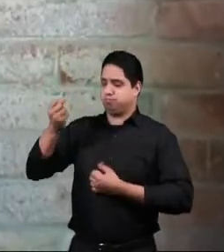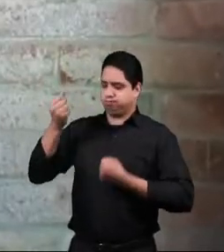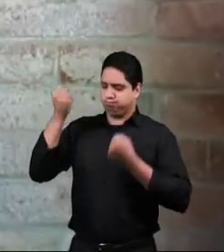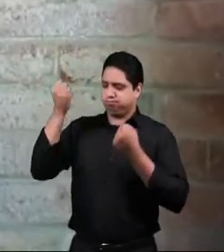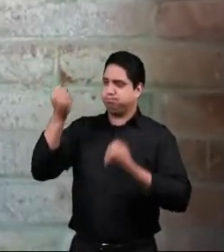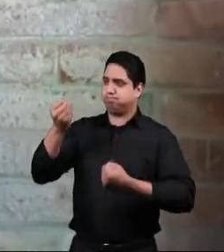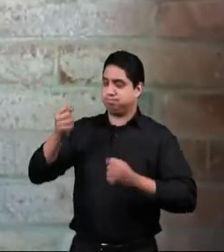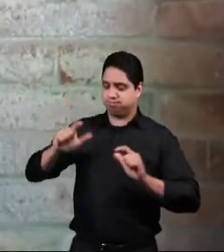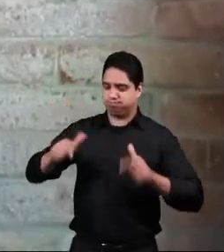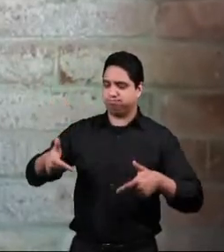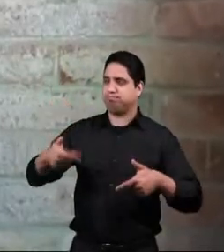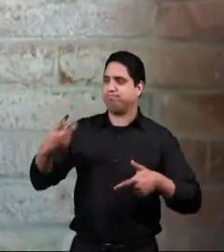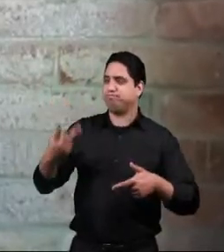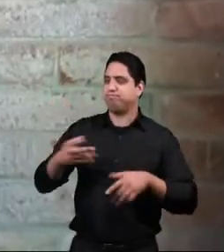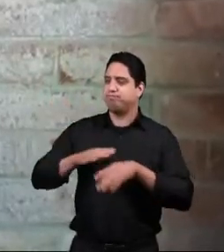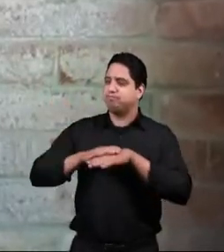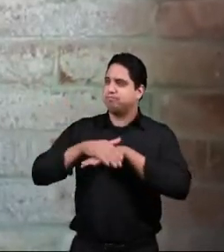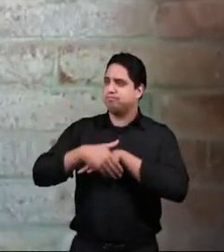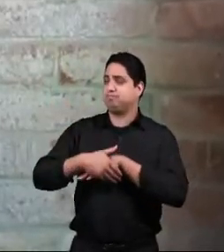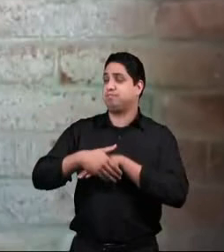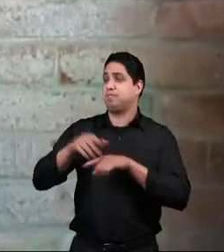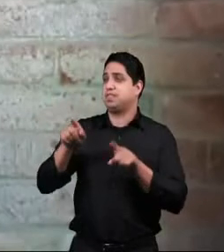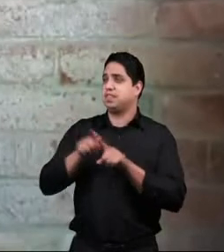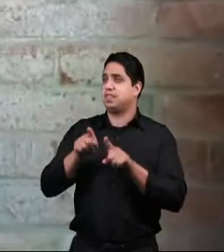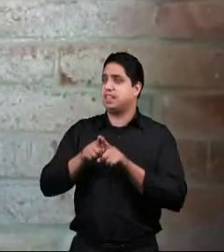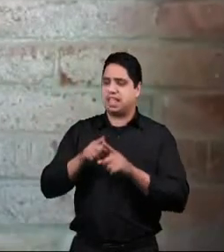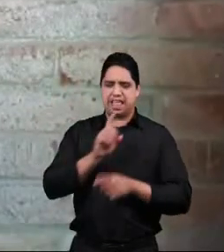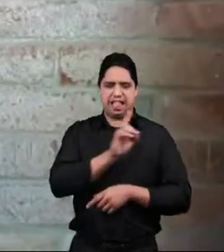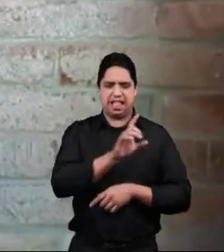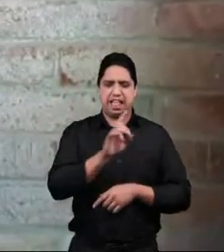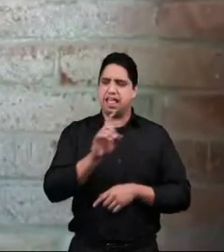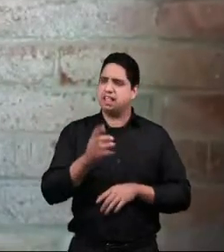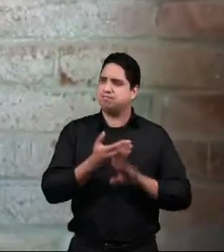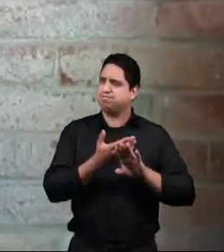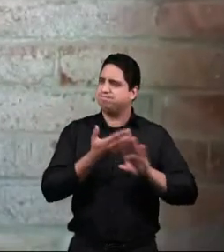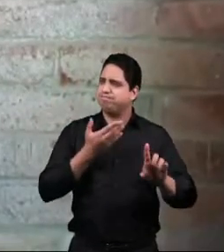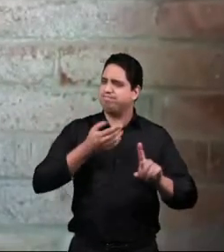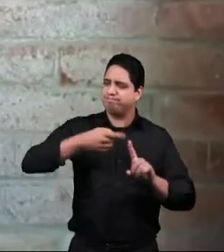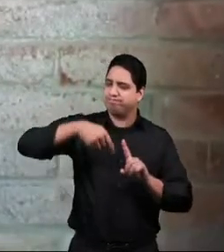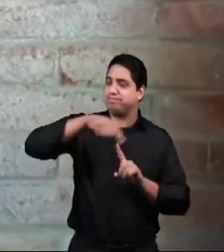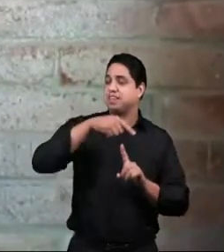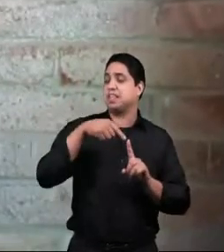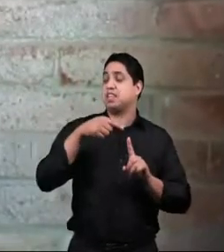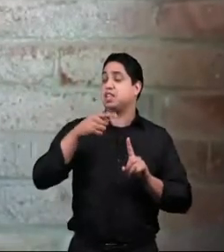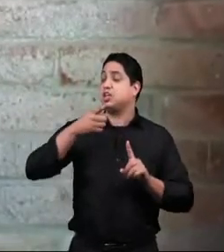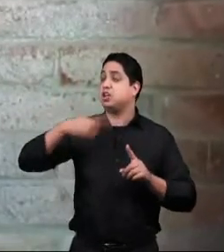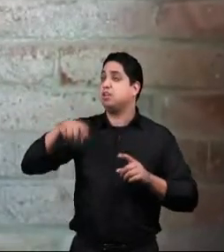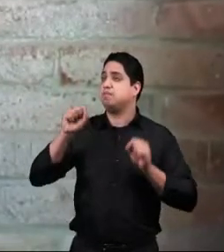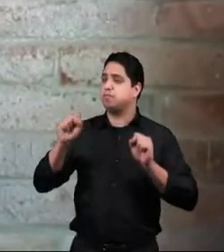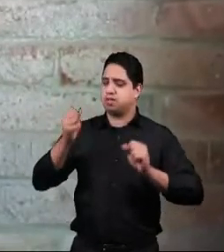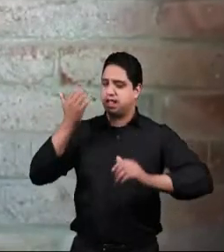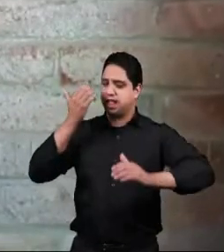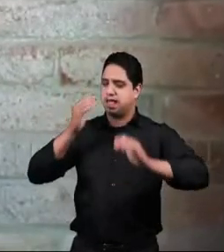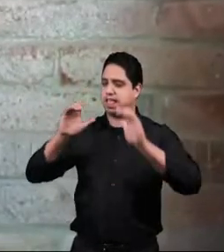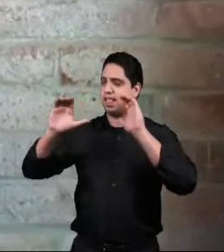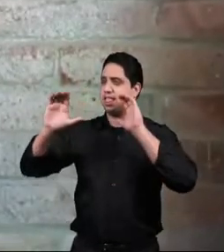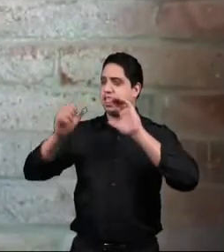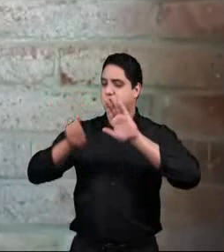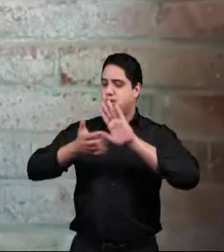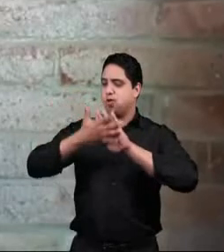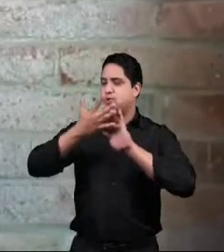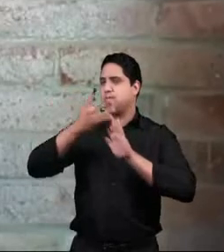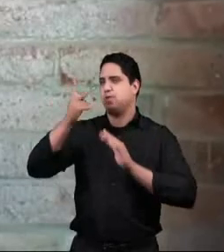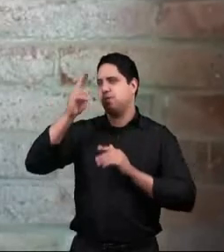with your power, and sanctify each one of us so that we may praise you with